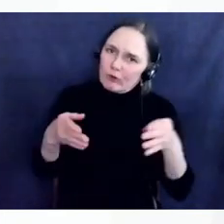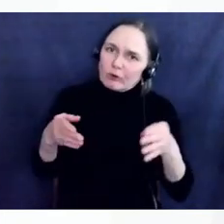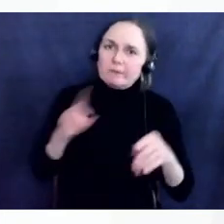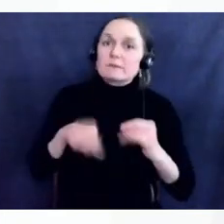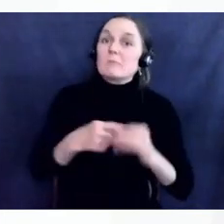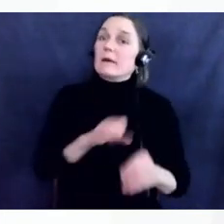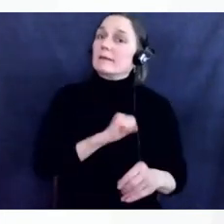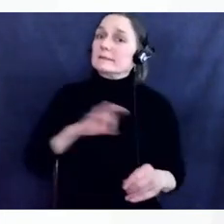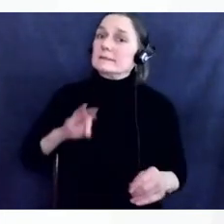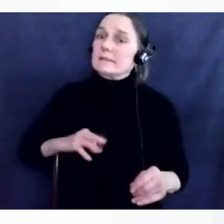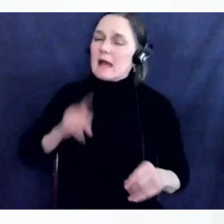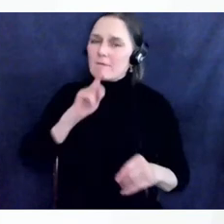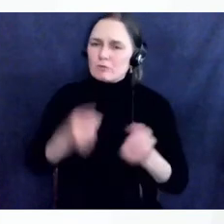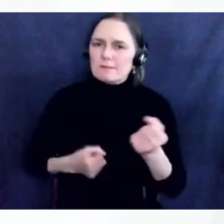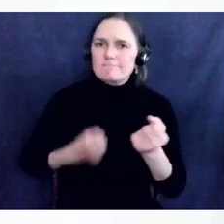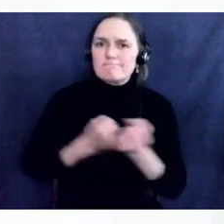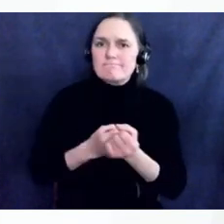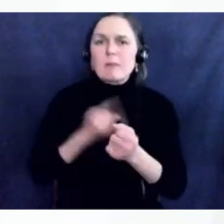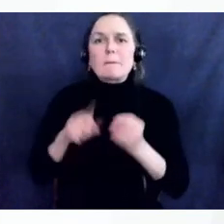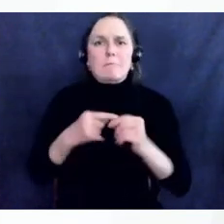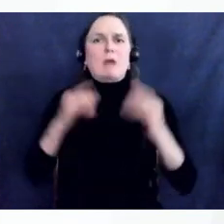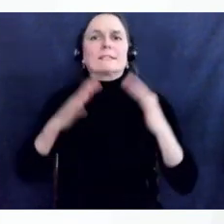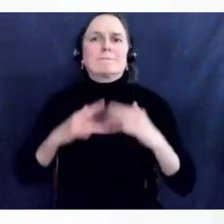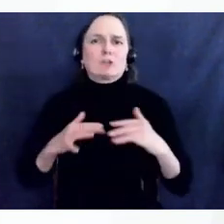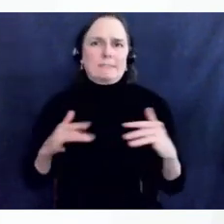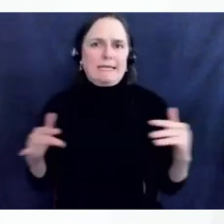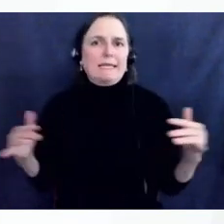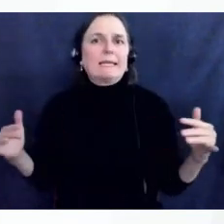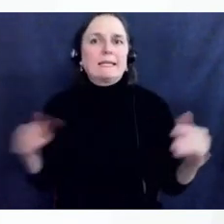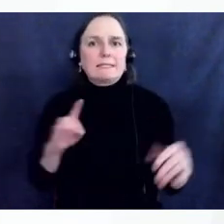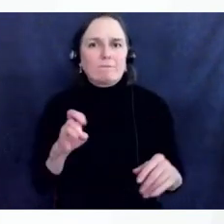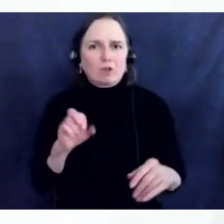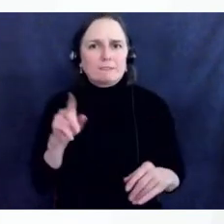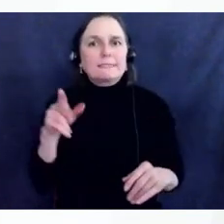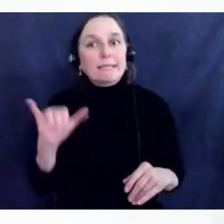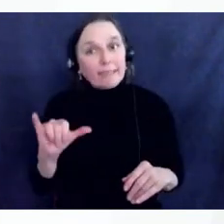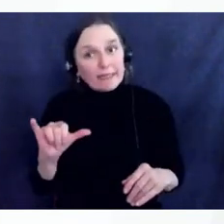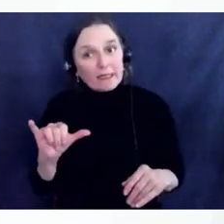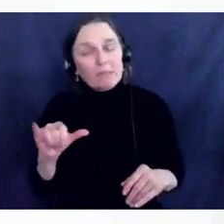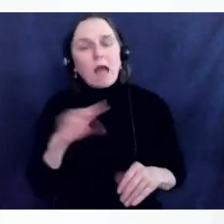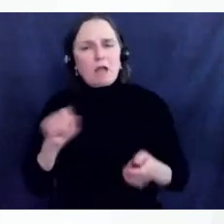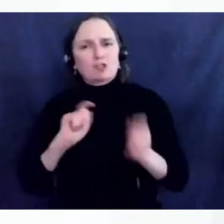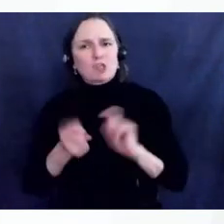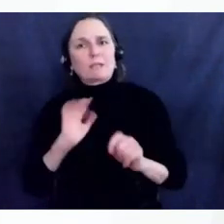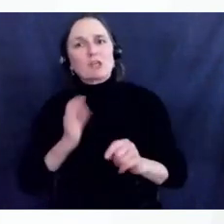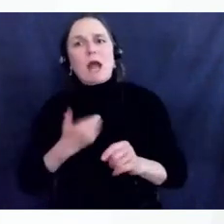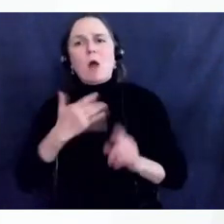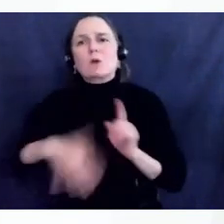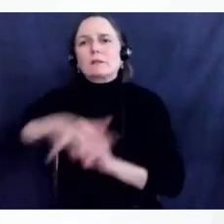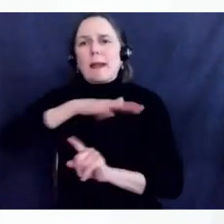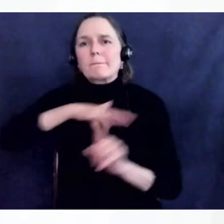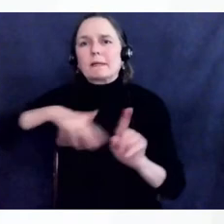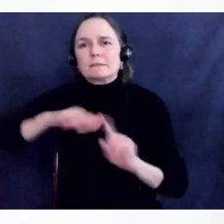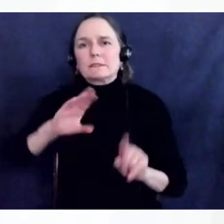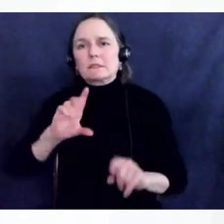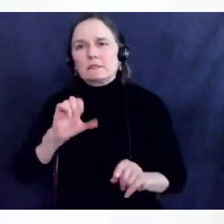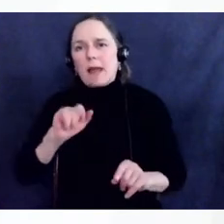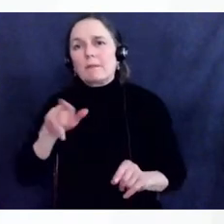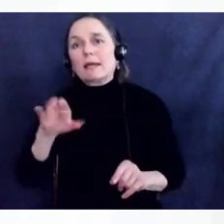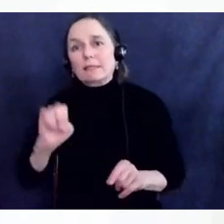a climate of belonging at the University of Washington. First, we're going to learn about the work and academic